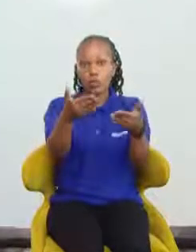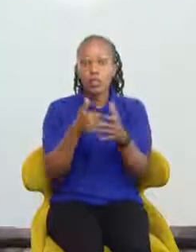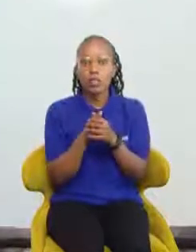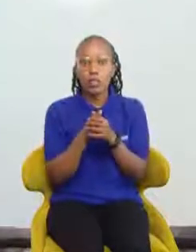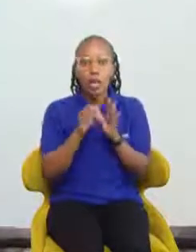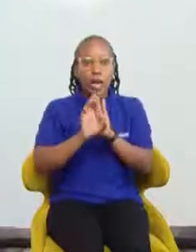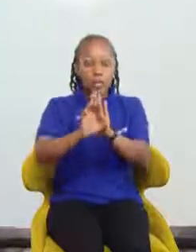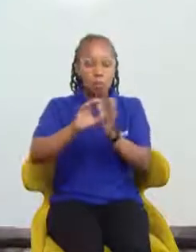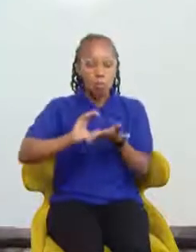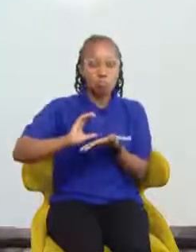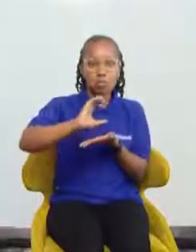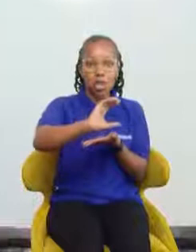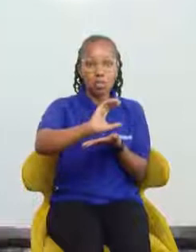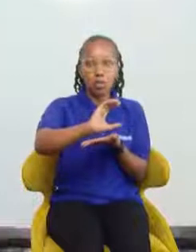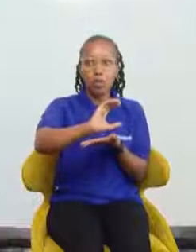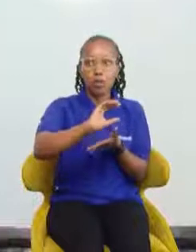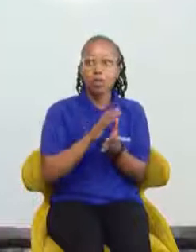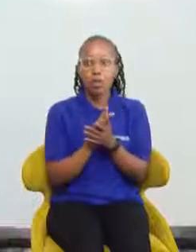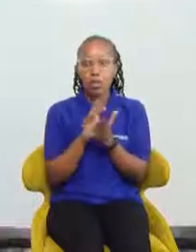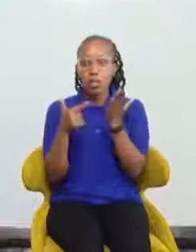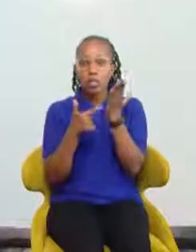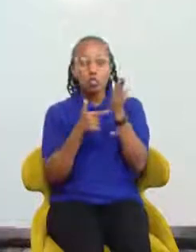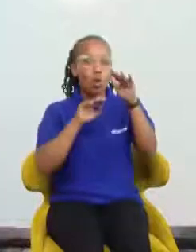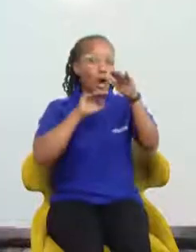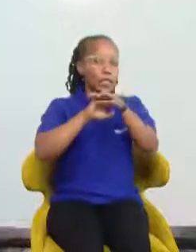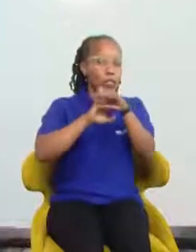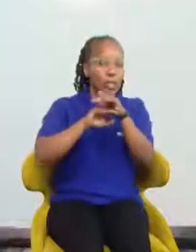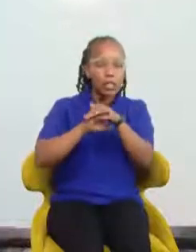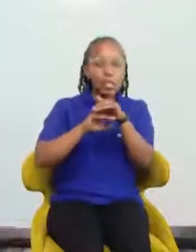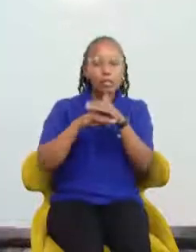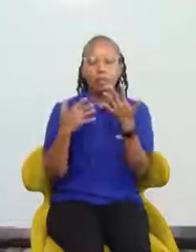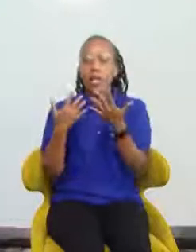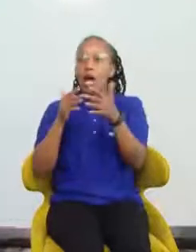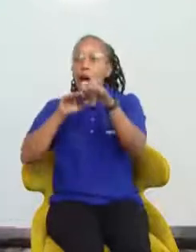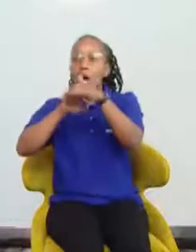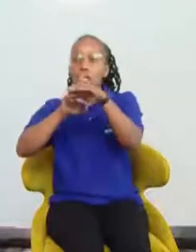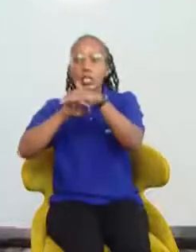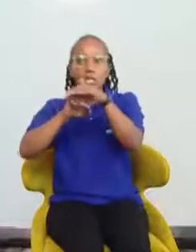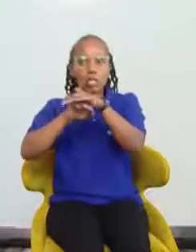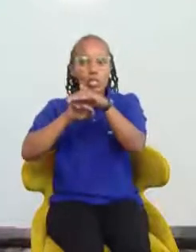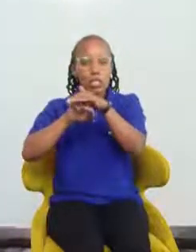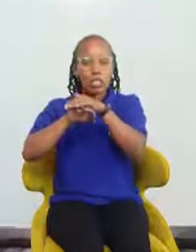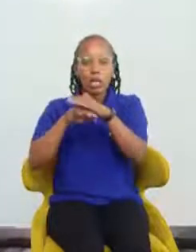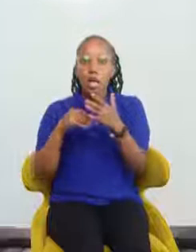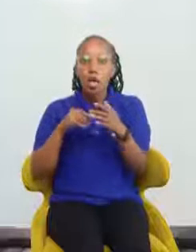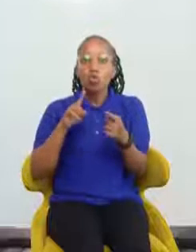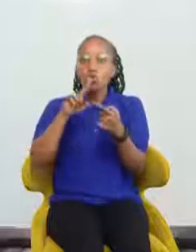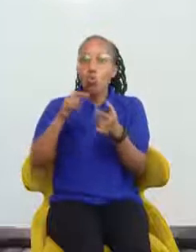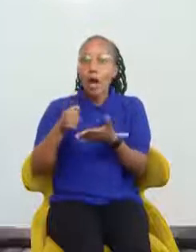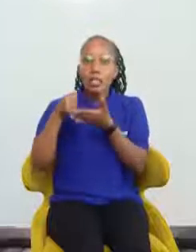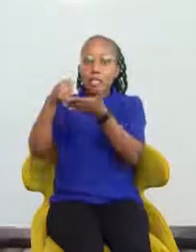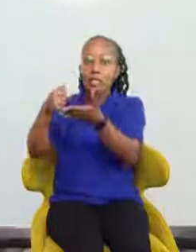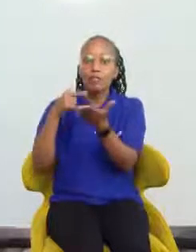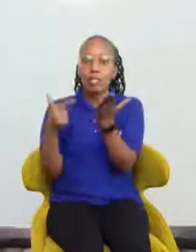cash transfer, digital accessibility, access to assistive technologies,